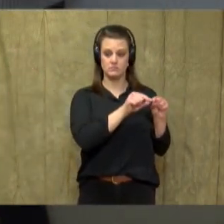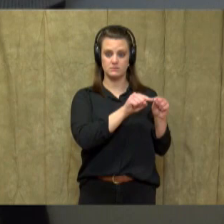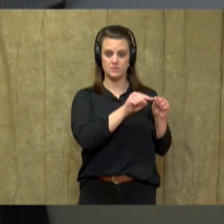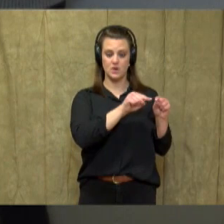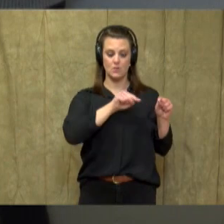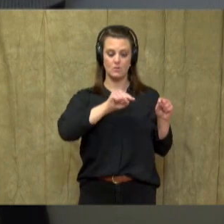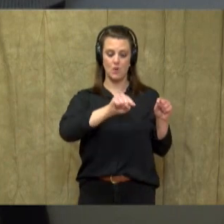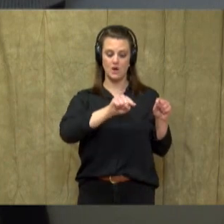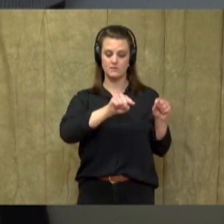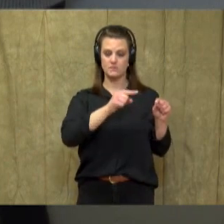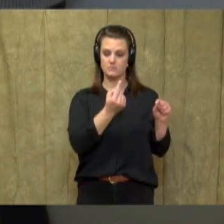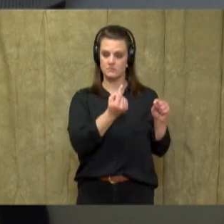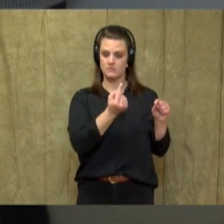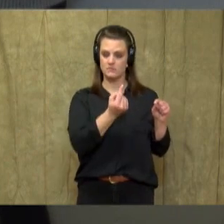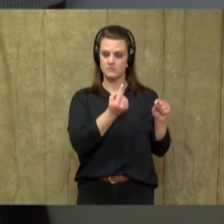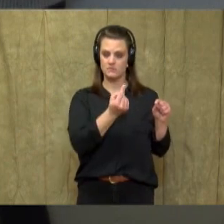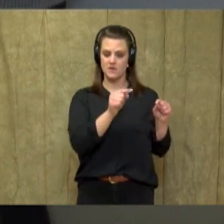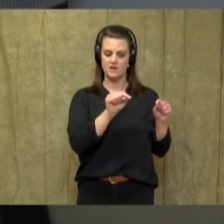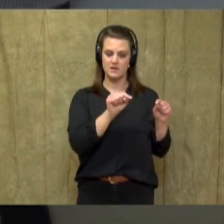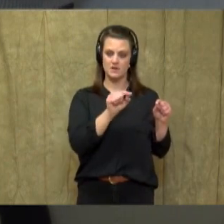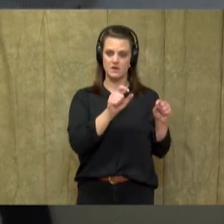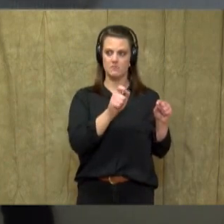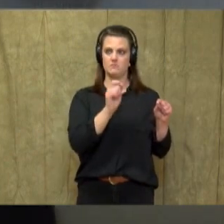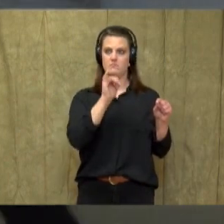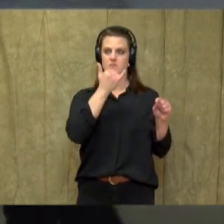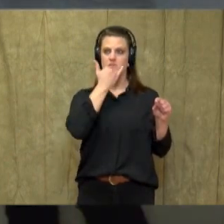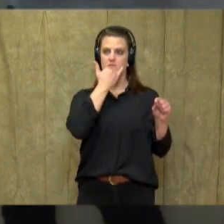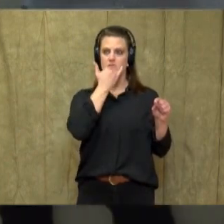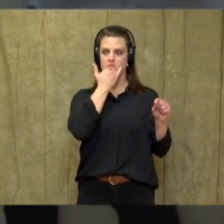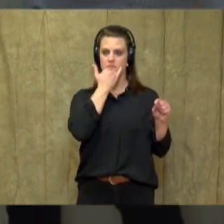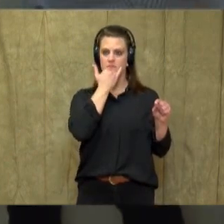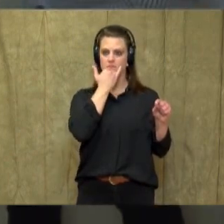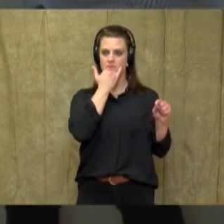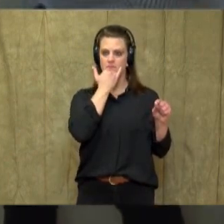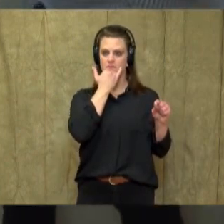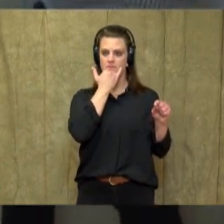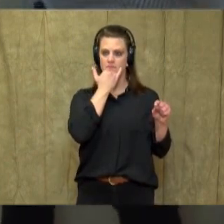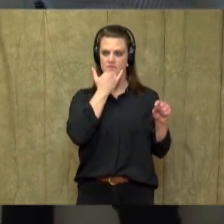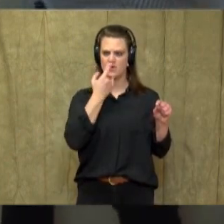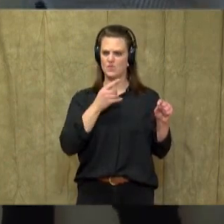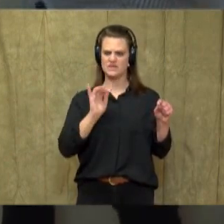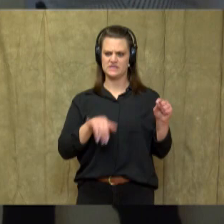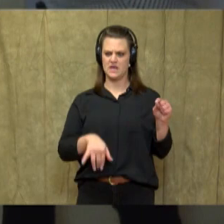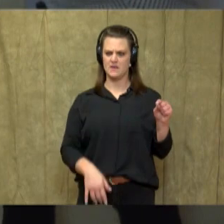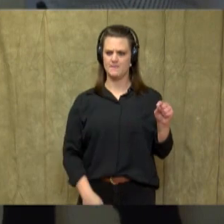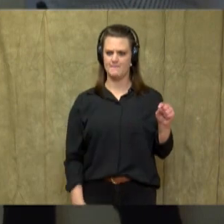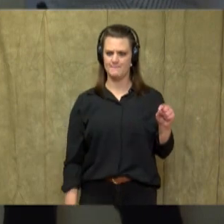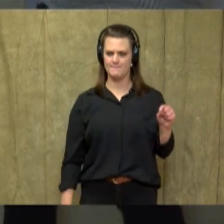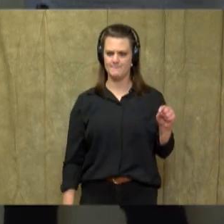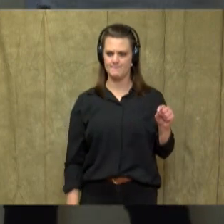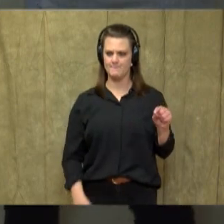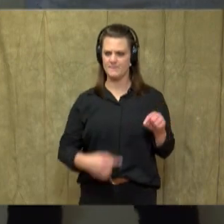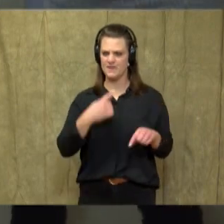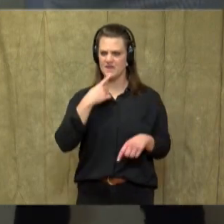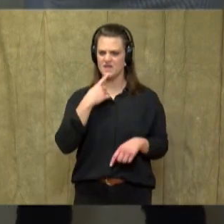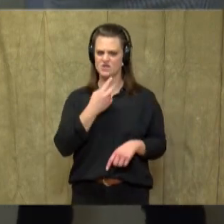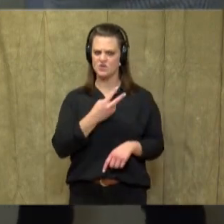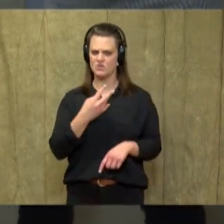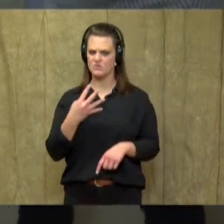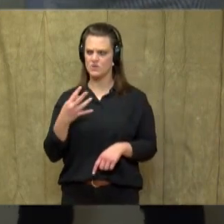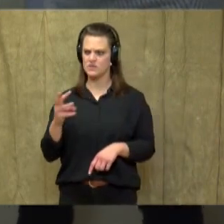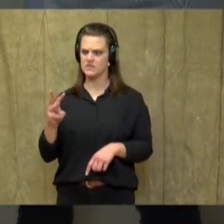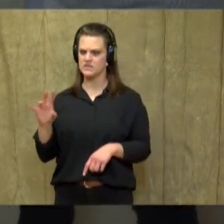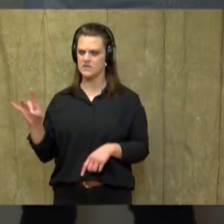origin over 1, uh-oh. What is that? It says 2, 4, 6,